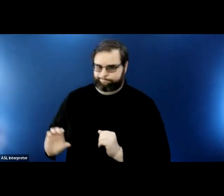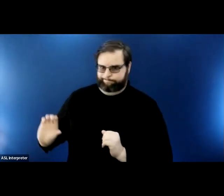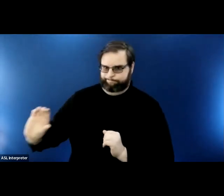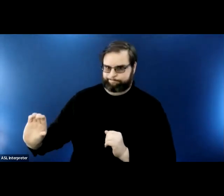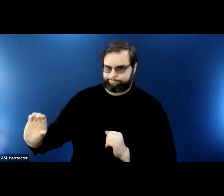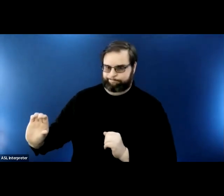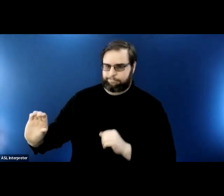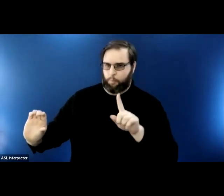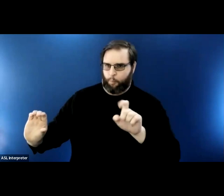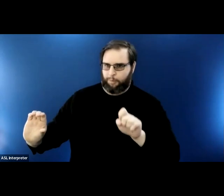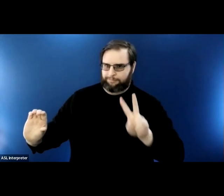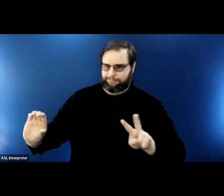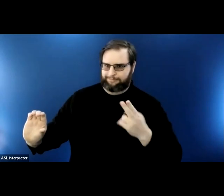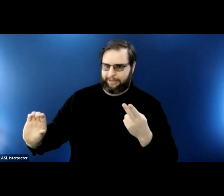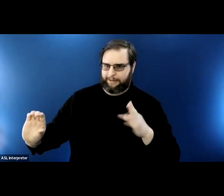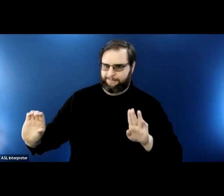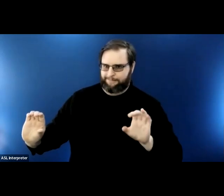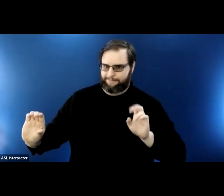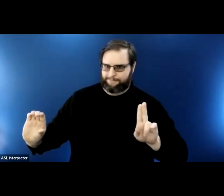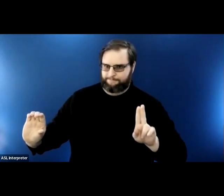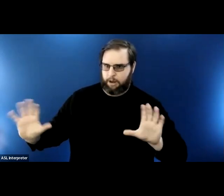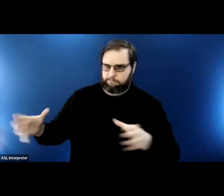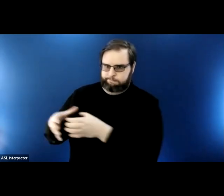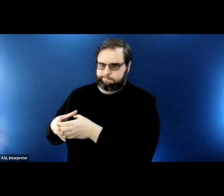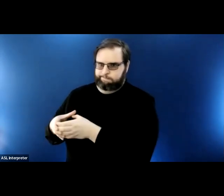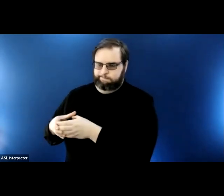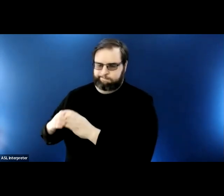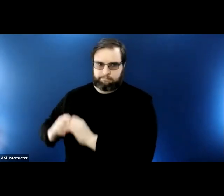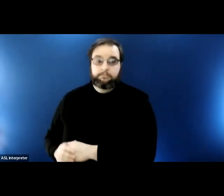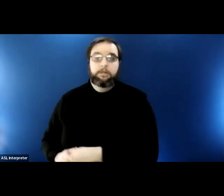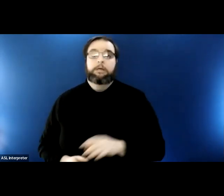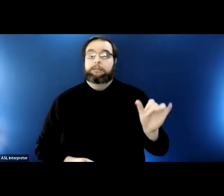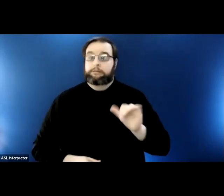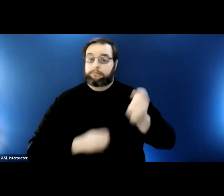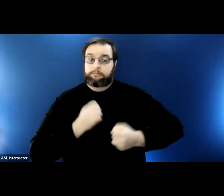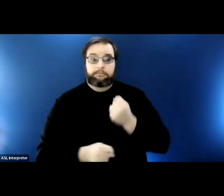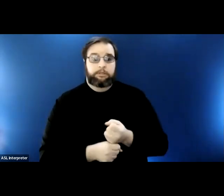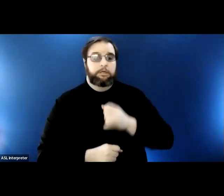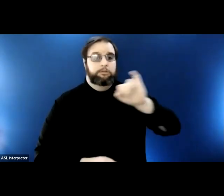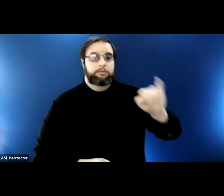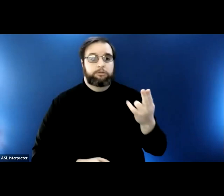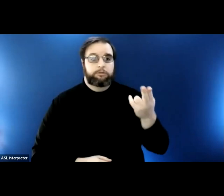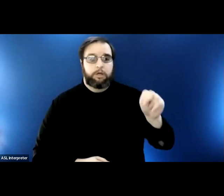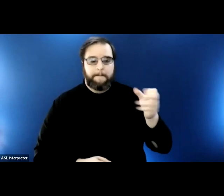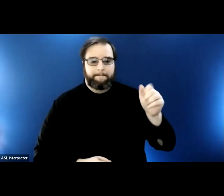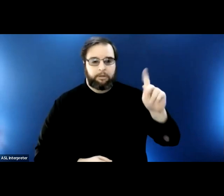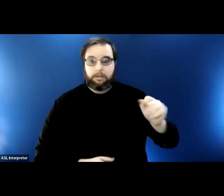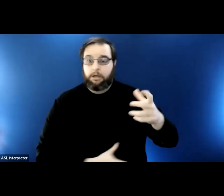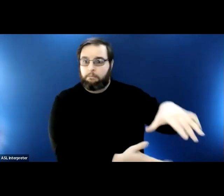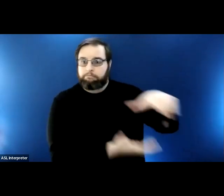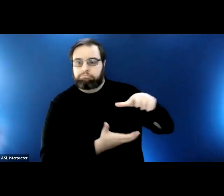102 HBCUs combined. That same year, John Hopkins saw a $2.6